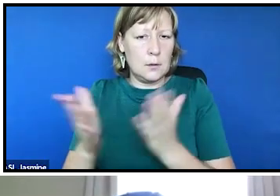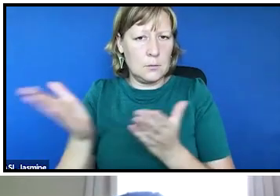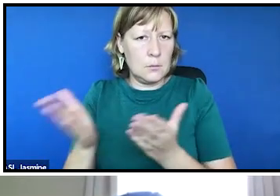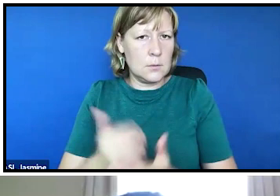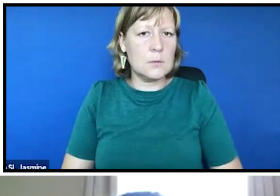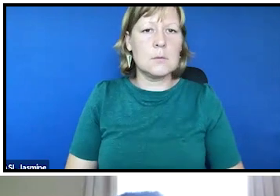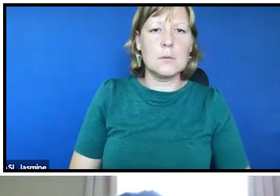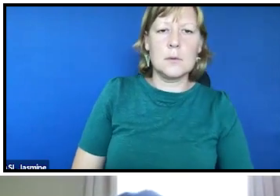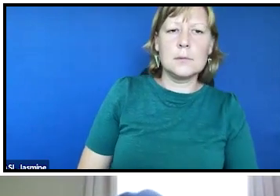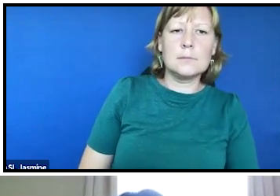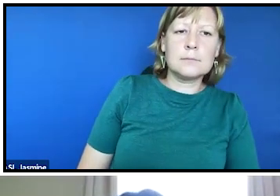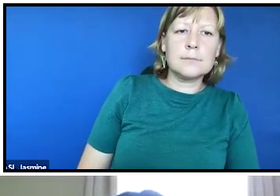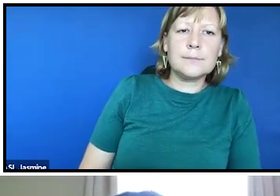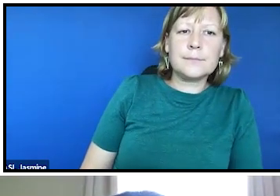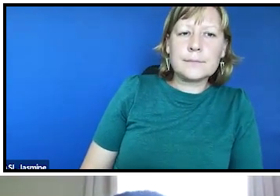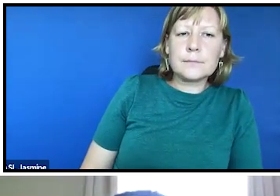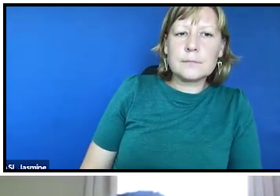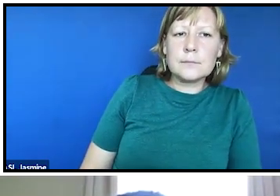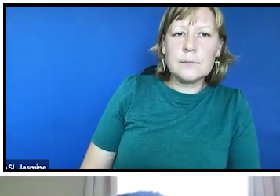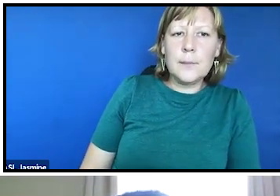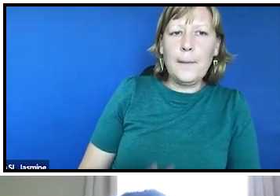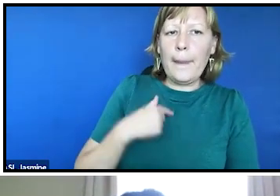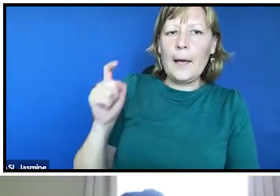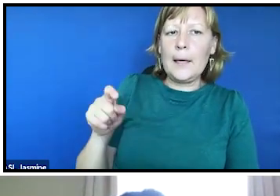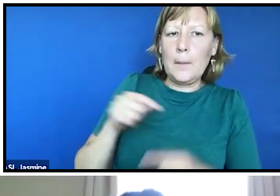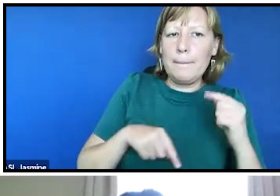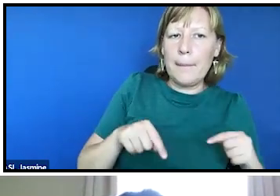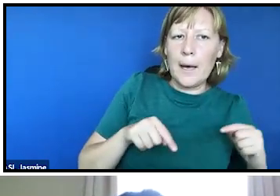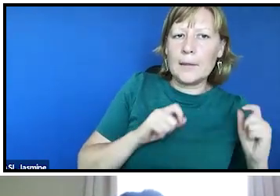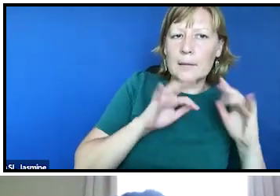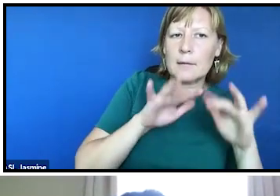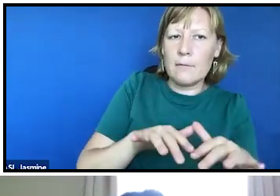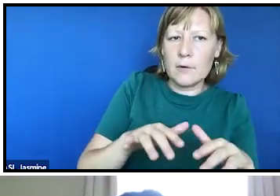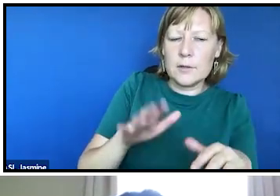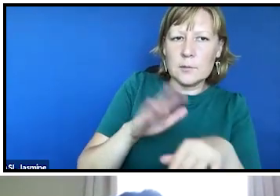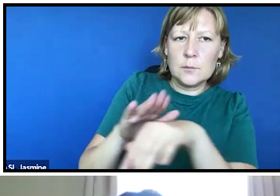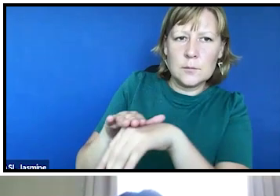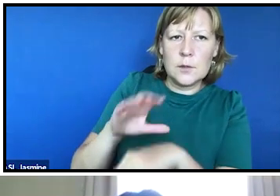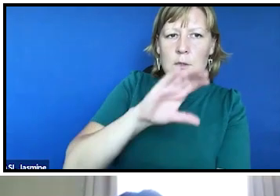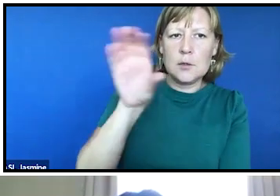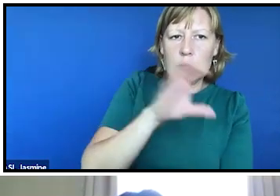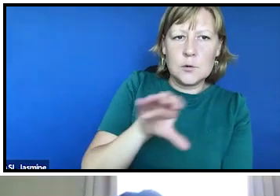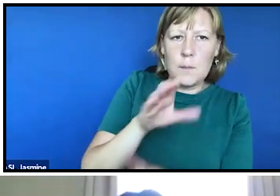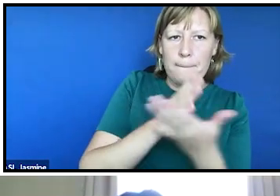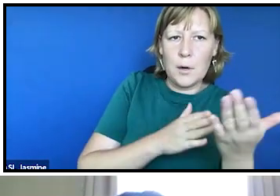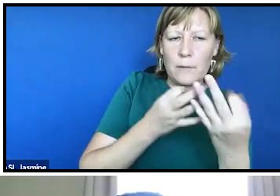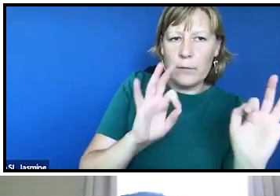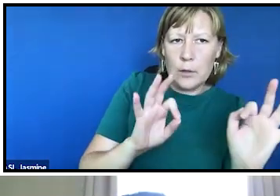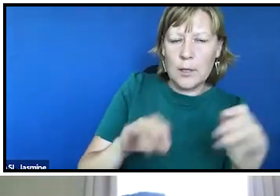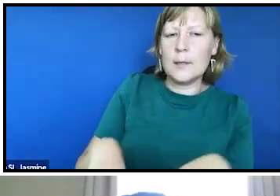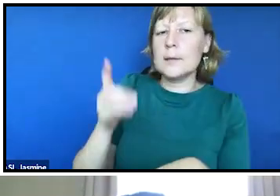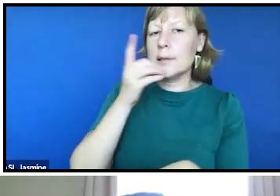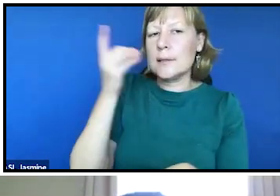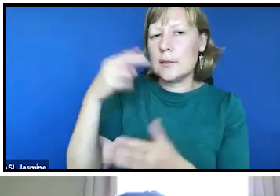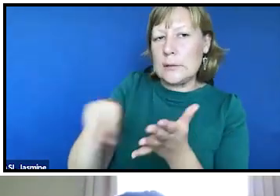I have to just go back to the conference because I don't remember if we told people the Zoom part is free and the dinner dance is